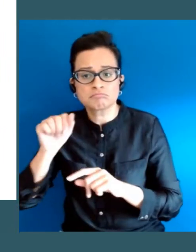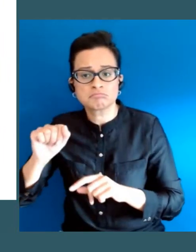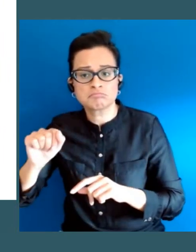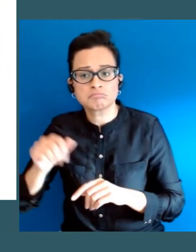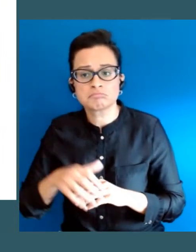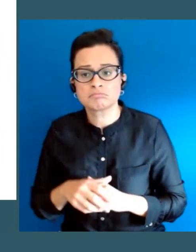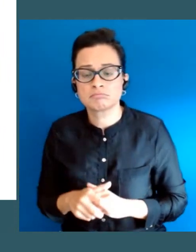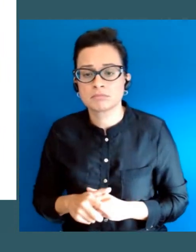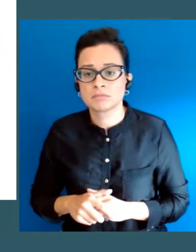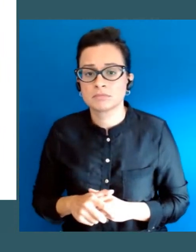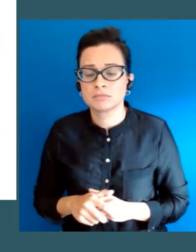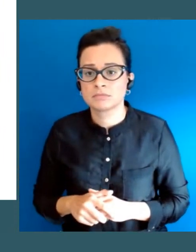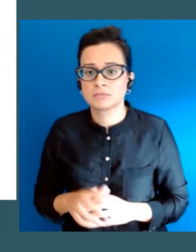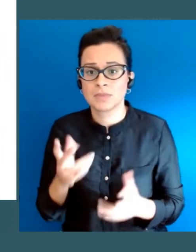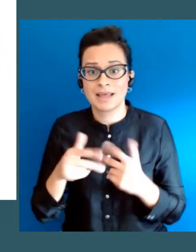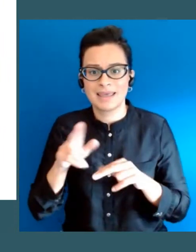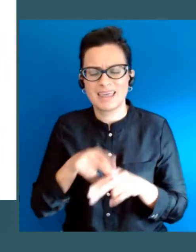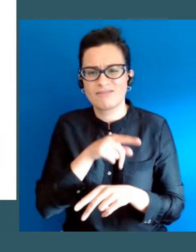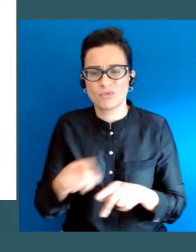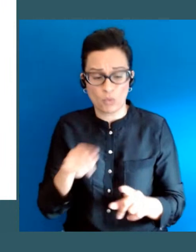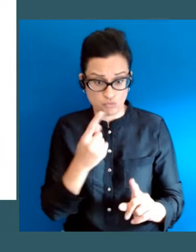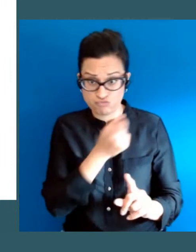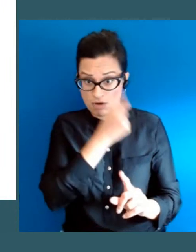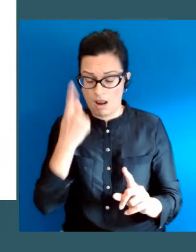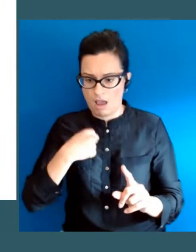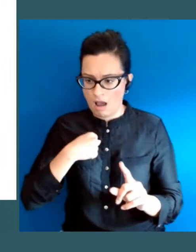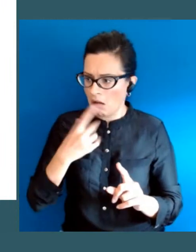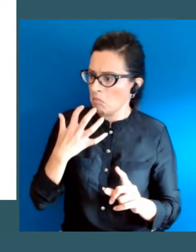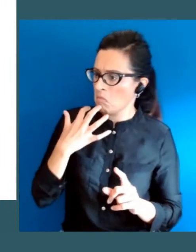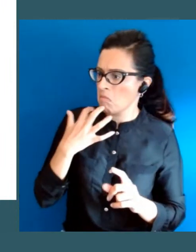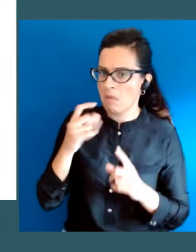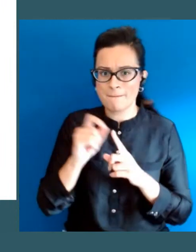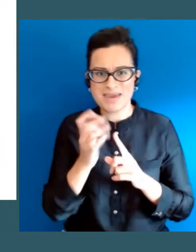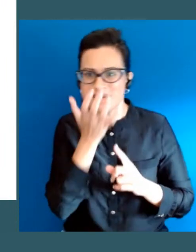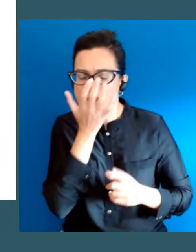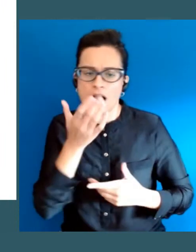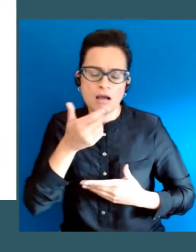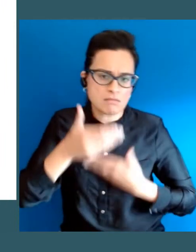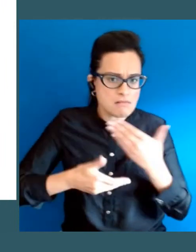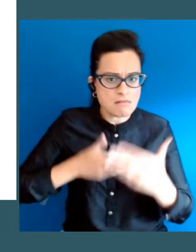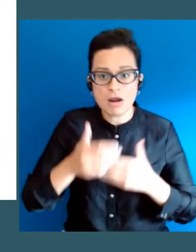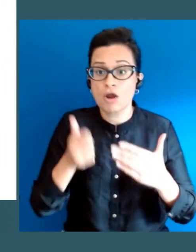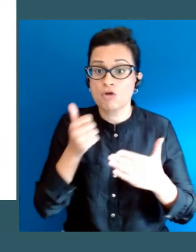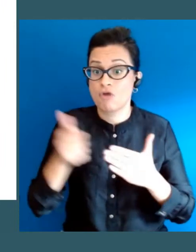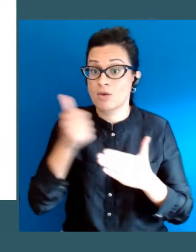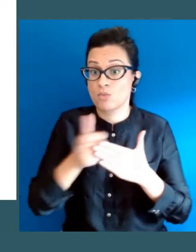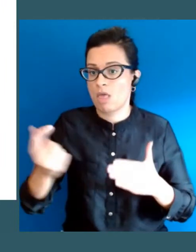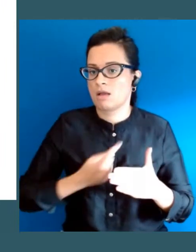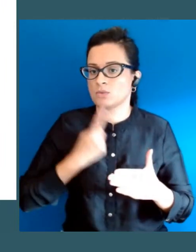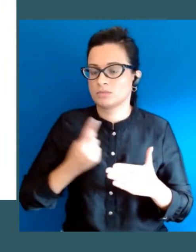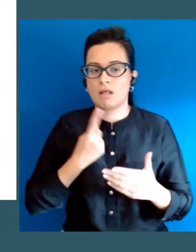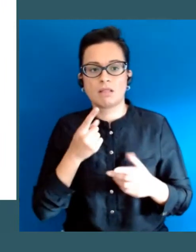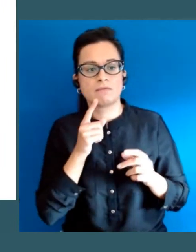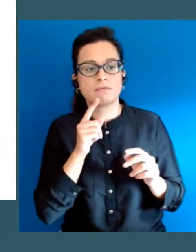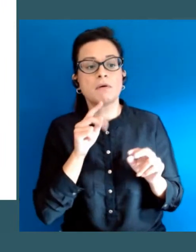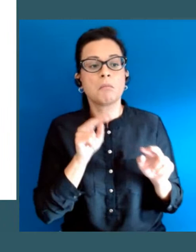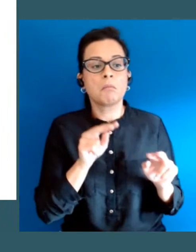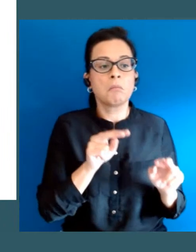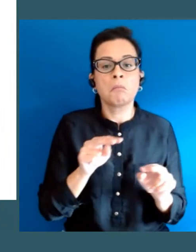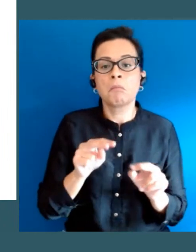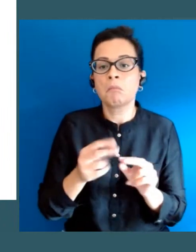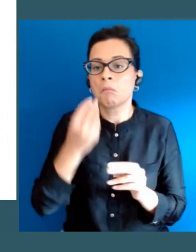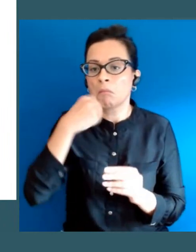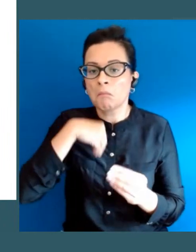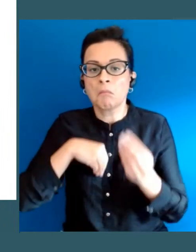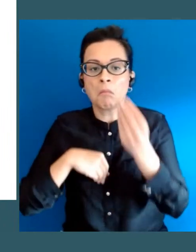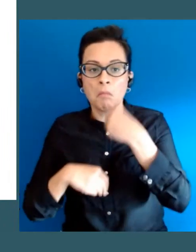found to be tolerant to peanut, then regularly exposing it in the diet is